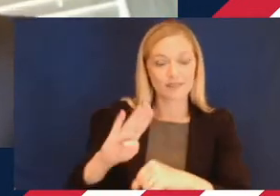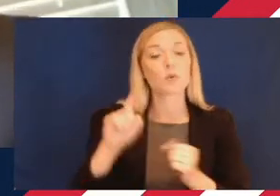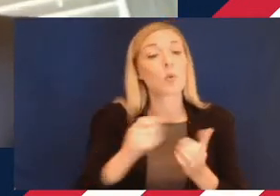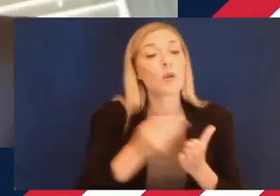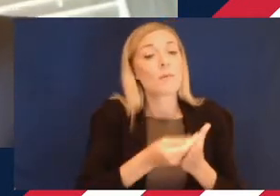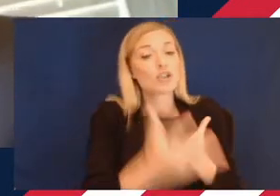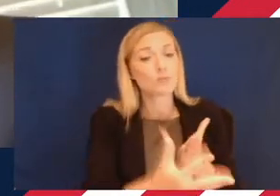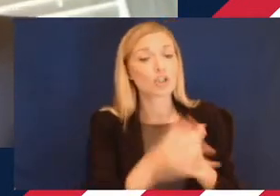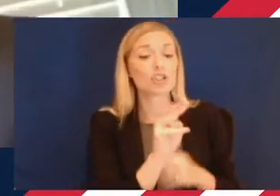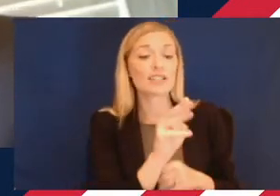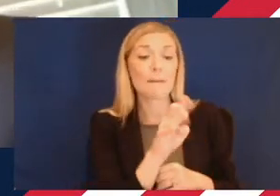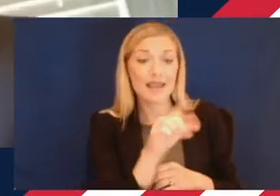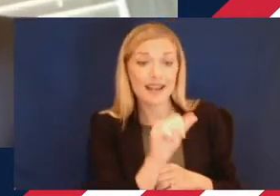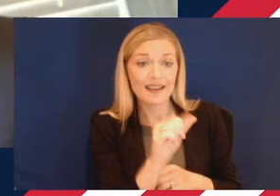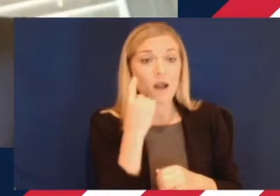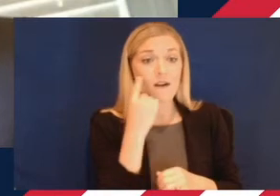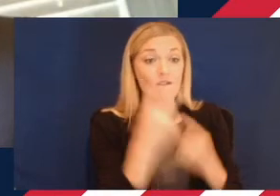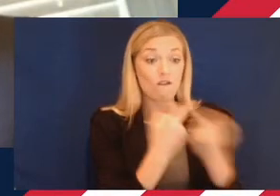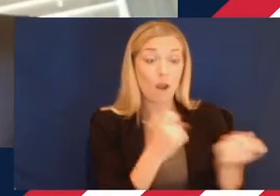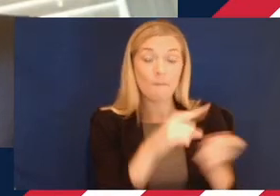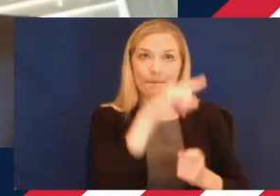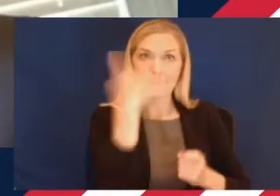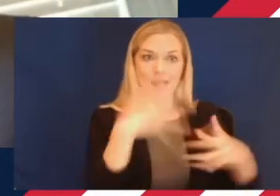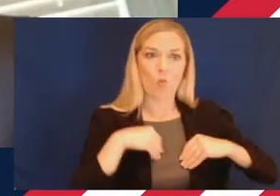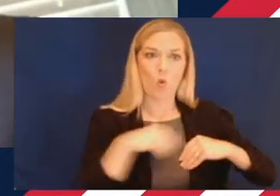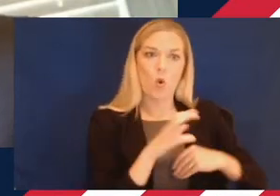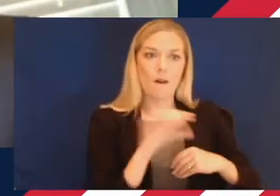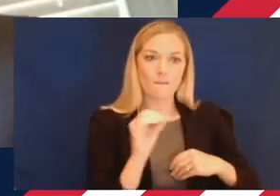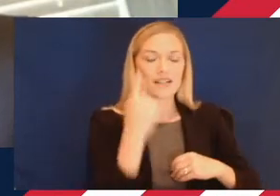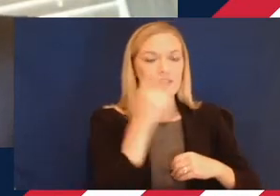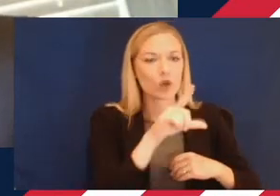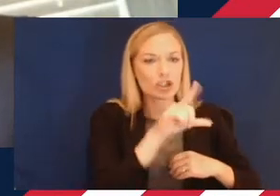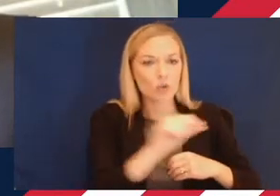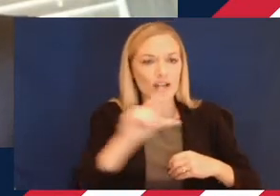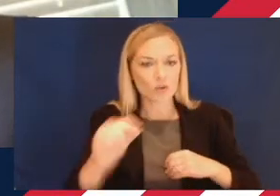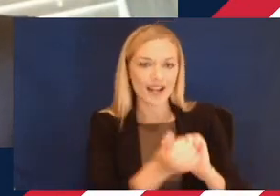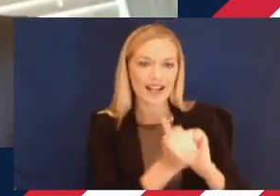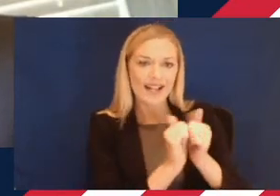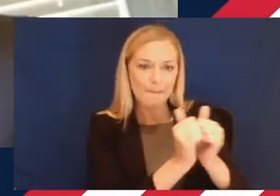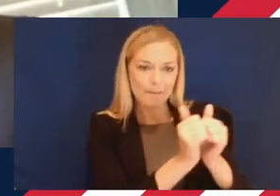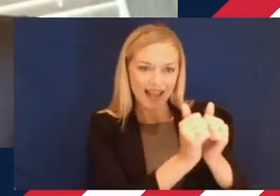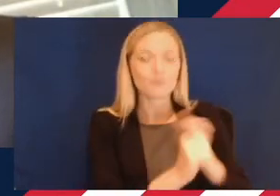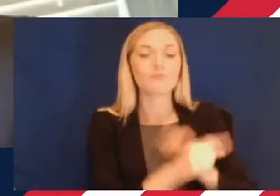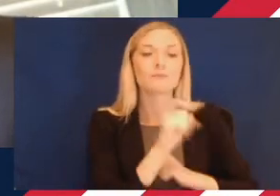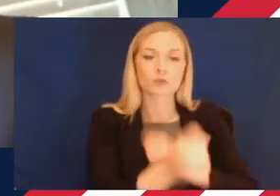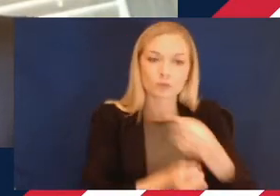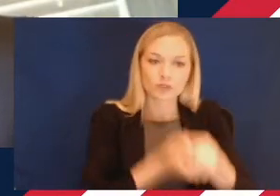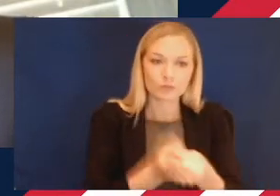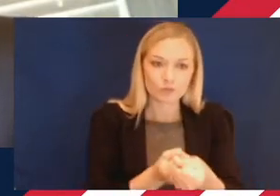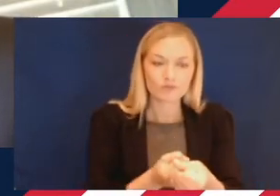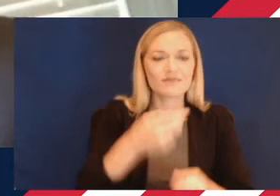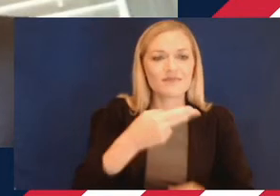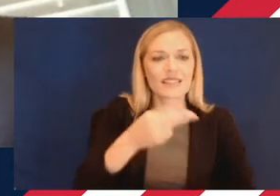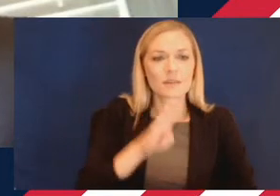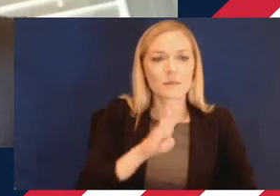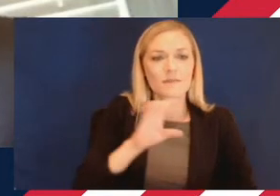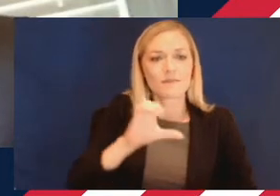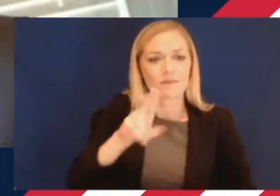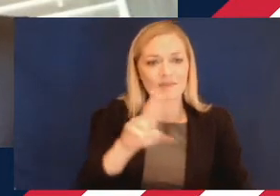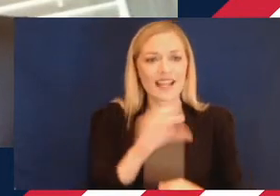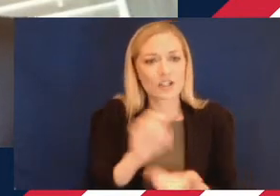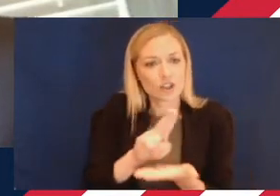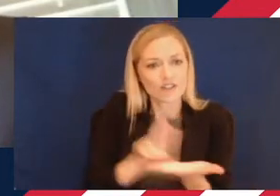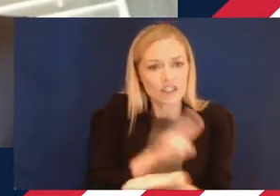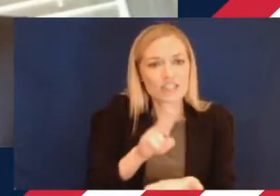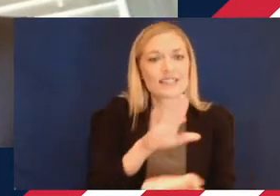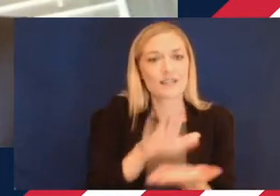for the 2020 campaign cycle. We also must support historically Black colleges and universities, as we know that in